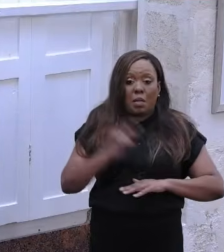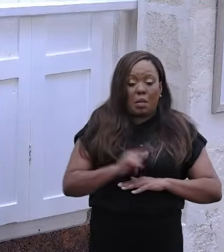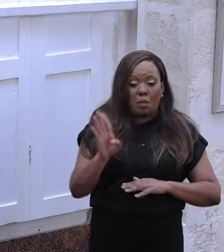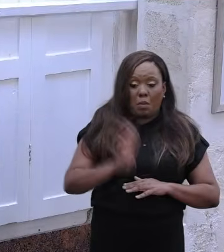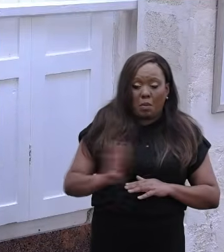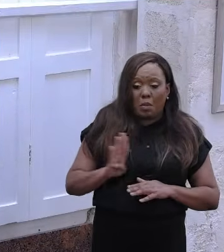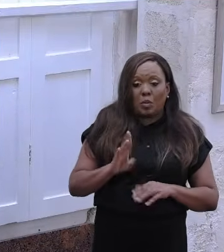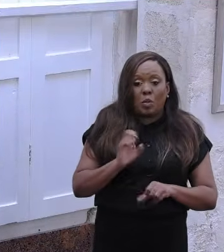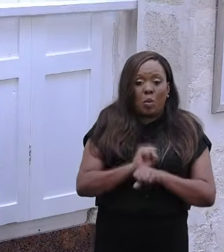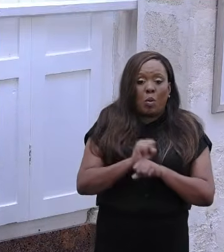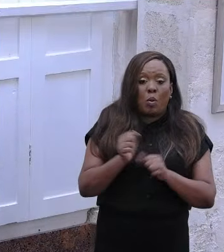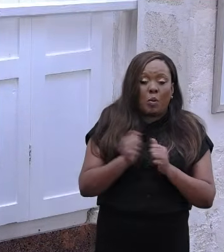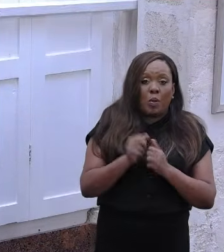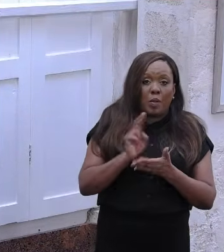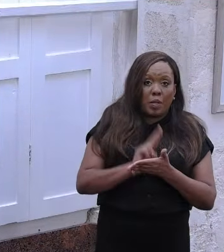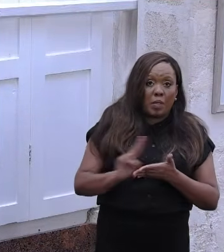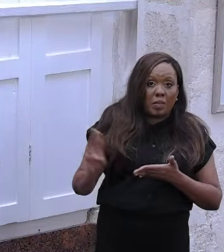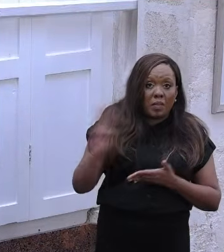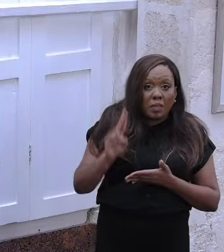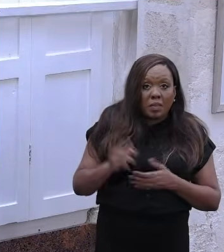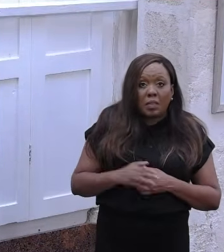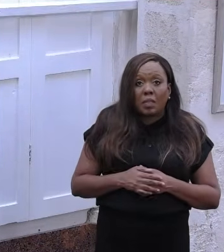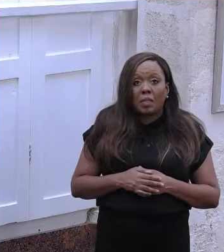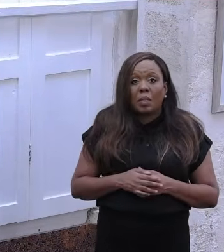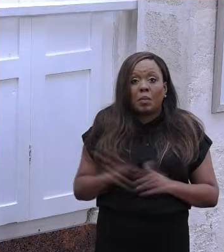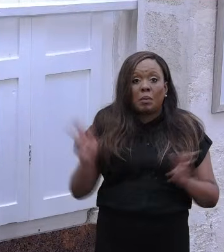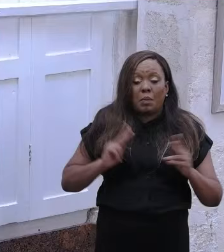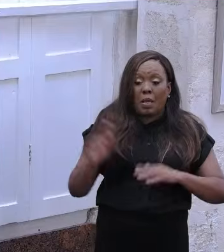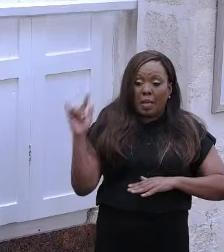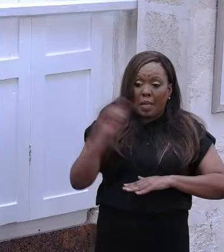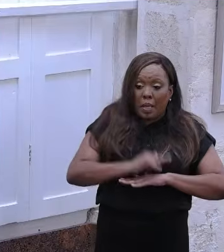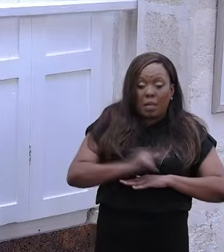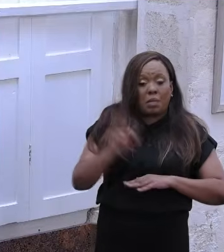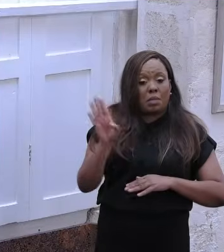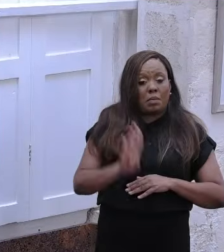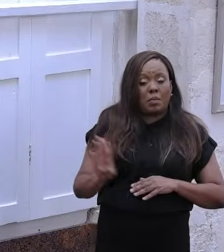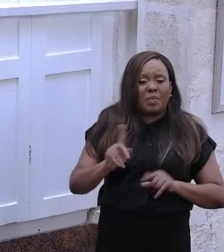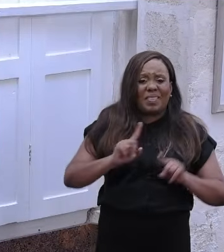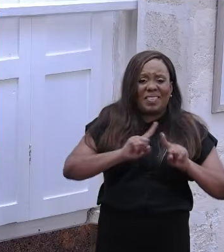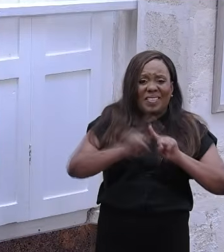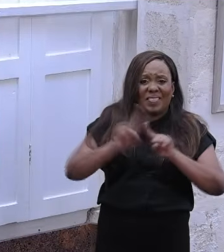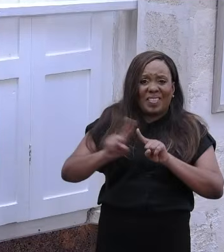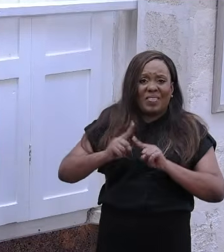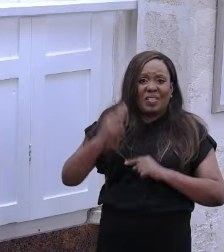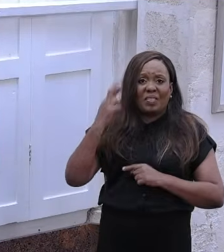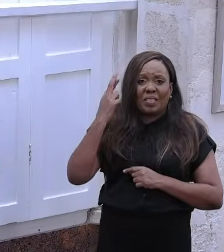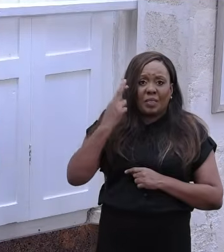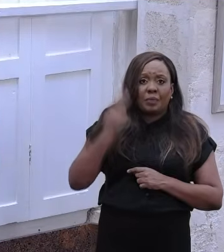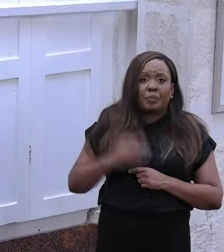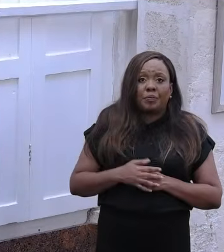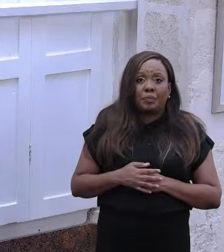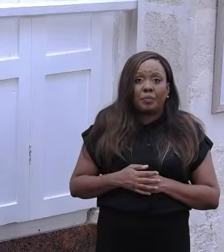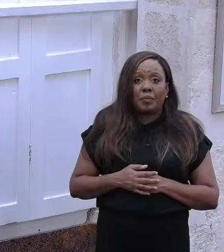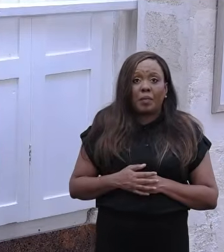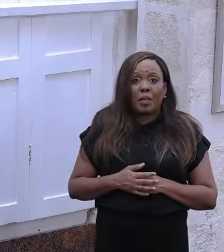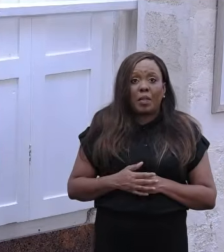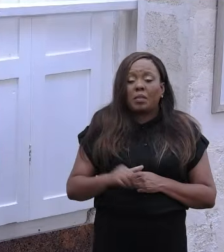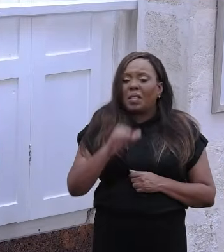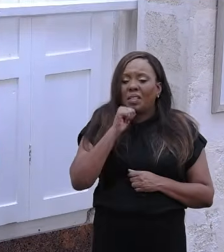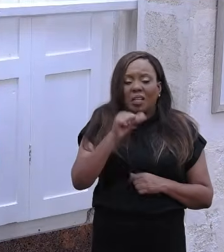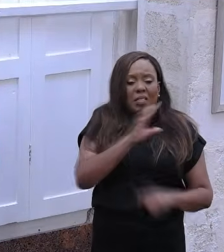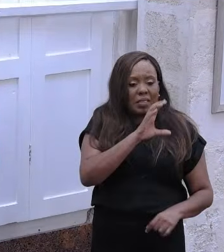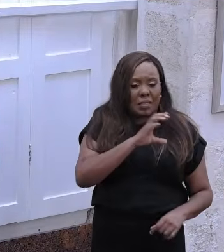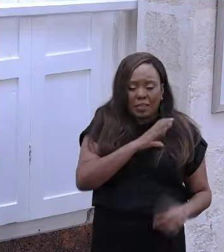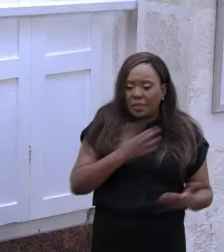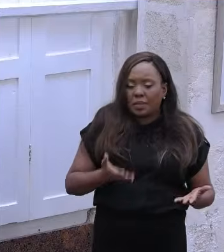people there for different reasons. And as long as they're not citizens, there's certain things they're not